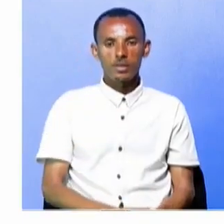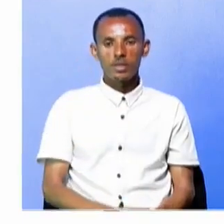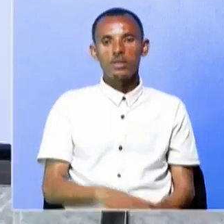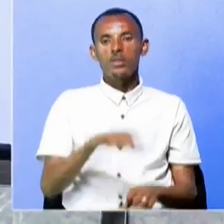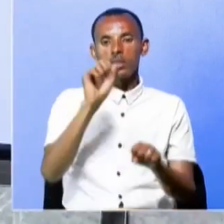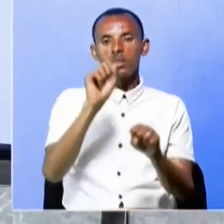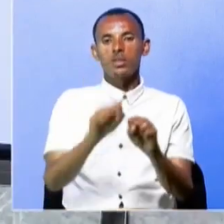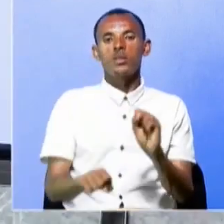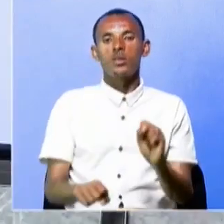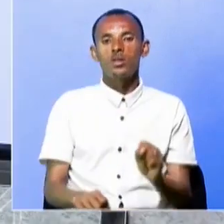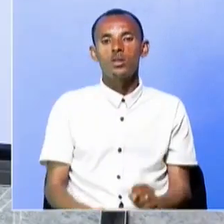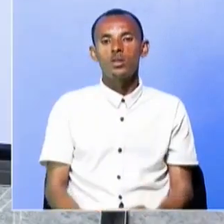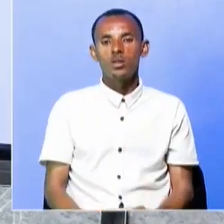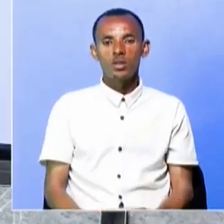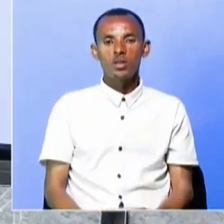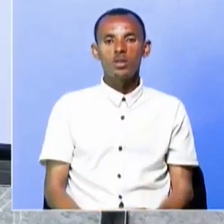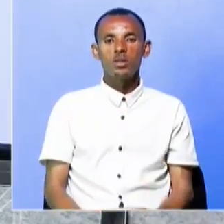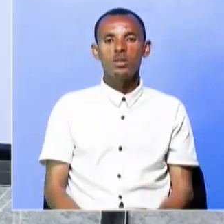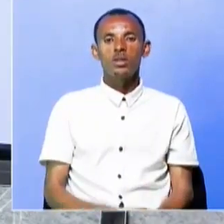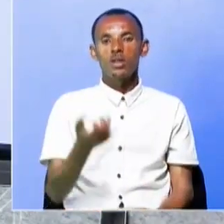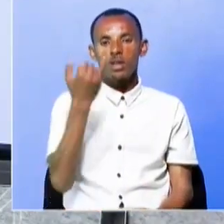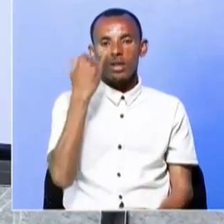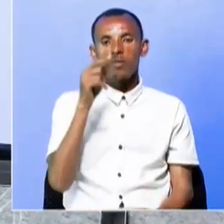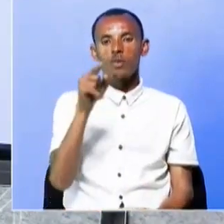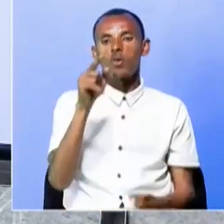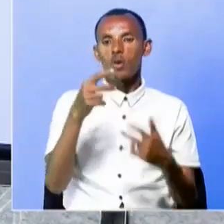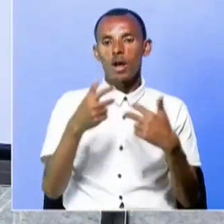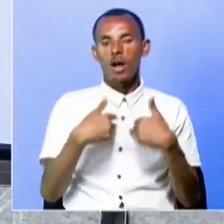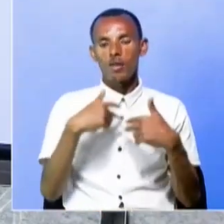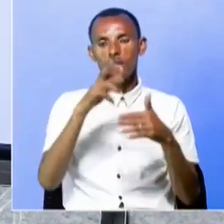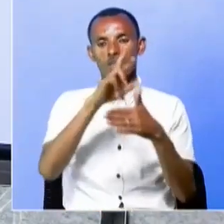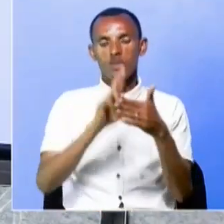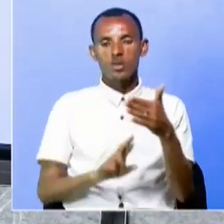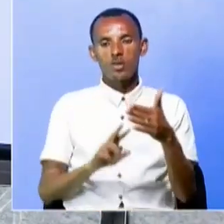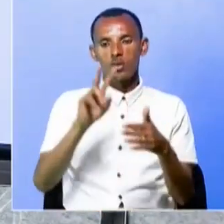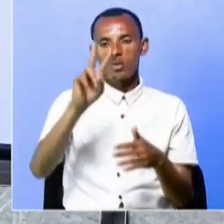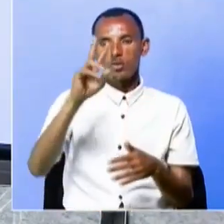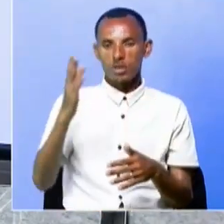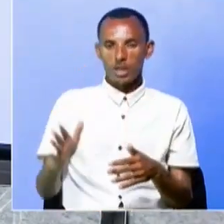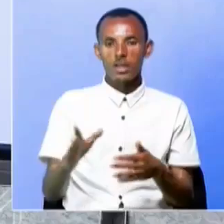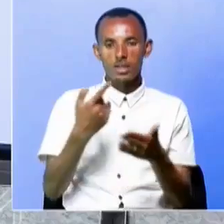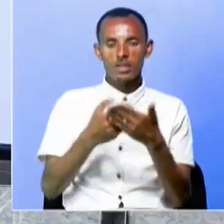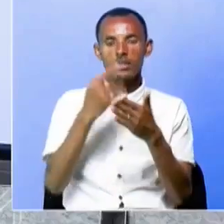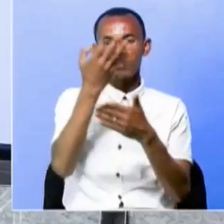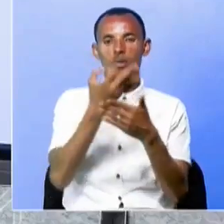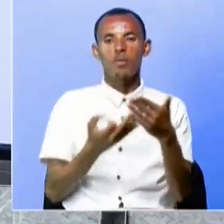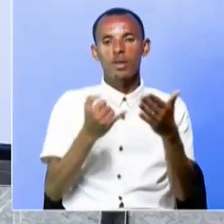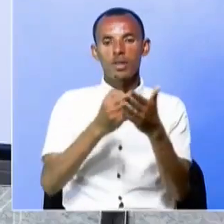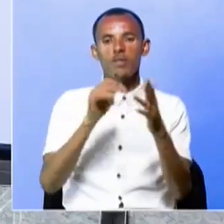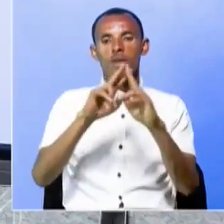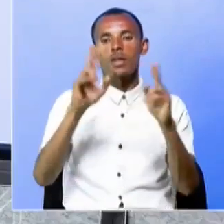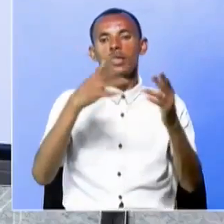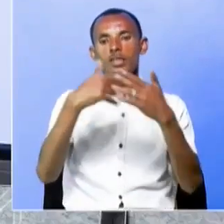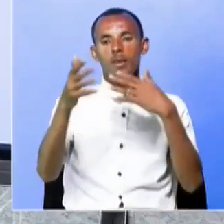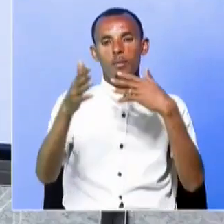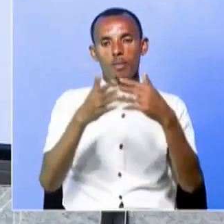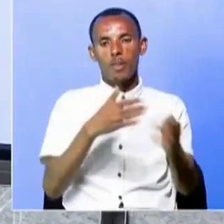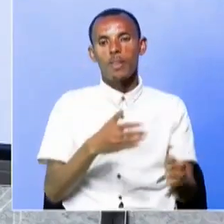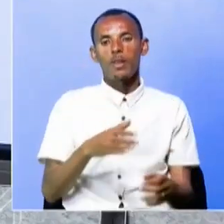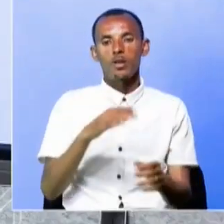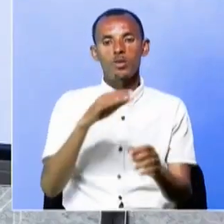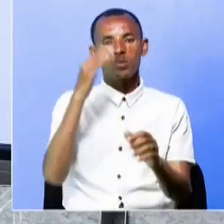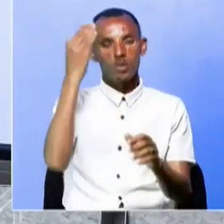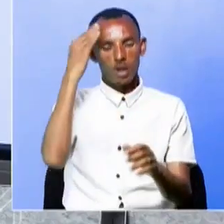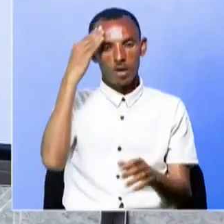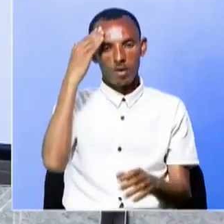So if you have the ratio of two sides in this form, it's very simple to